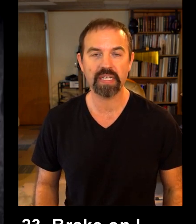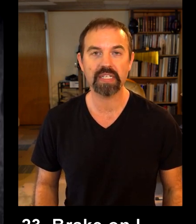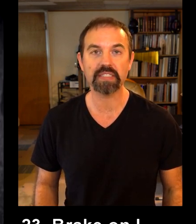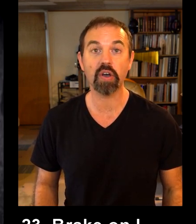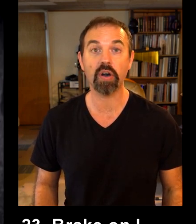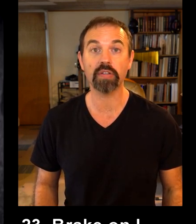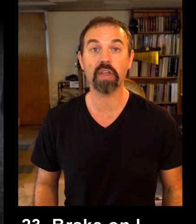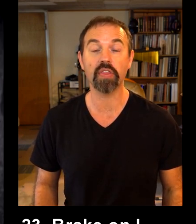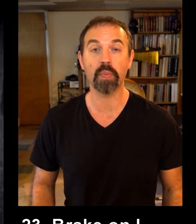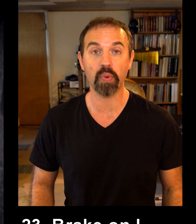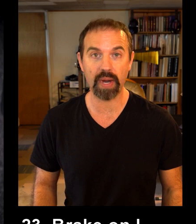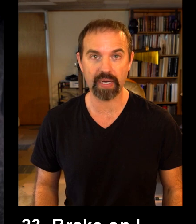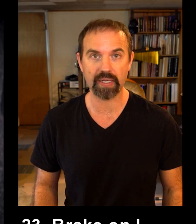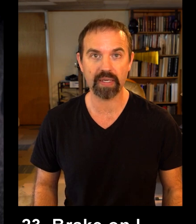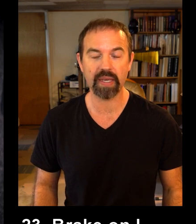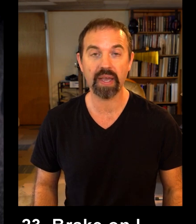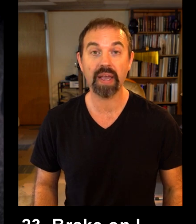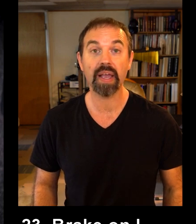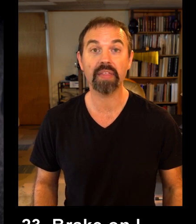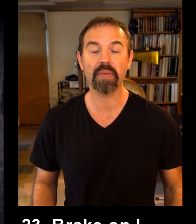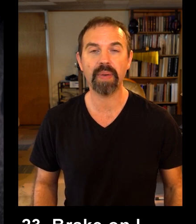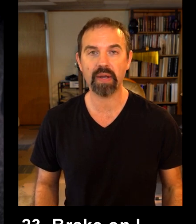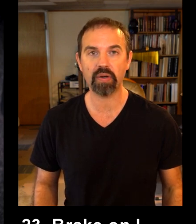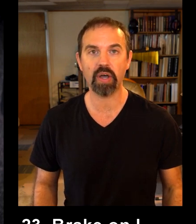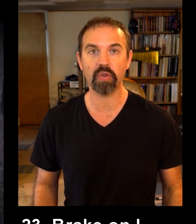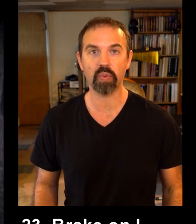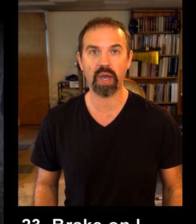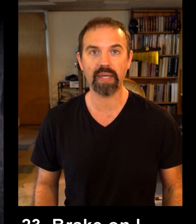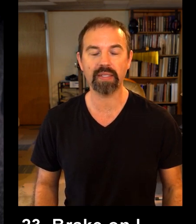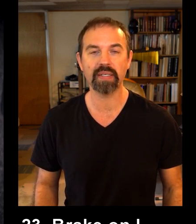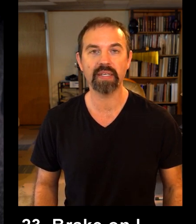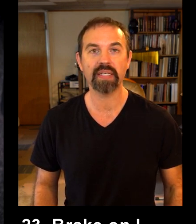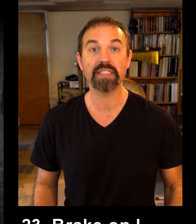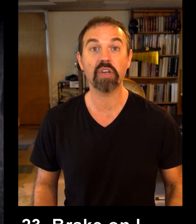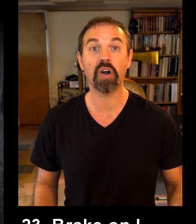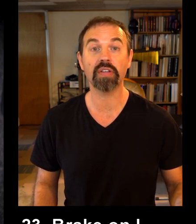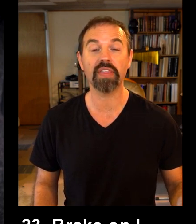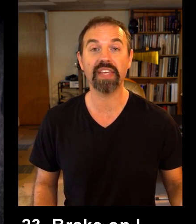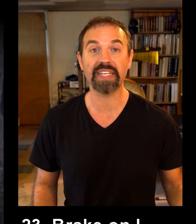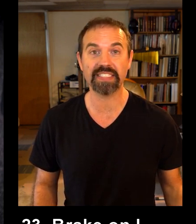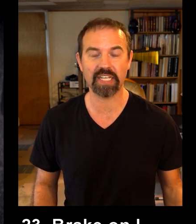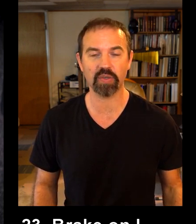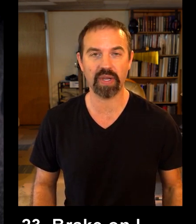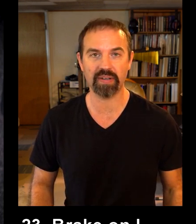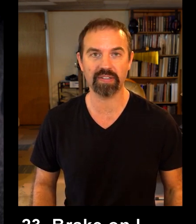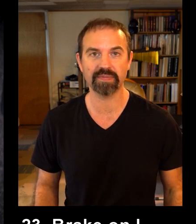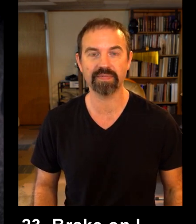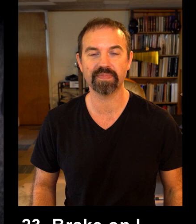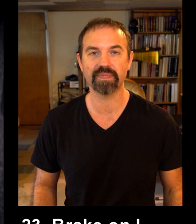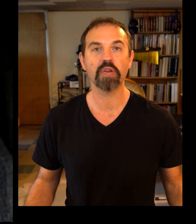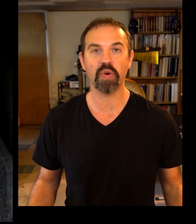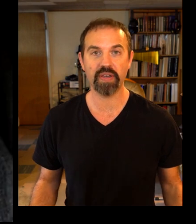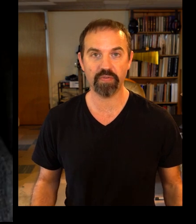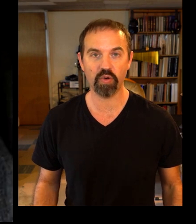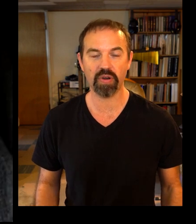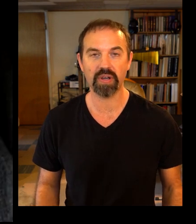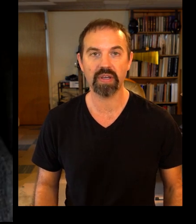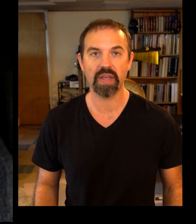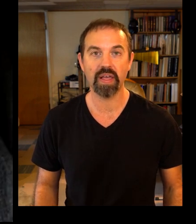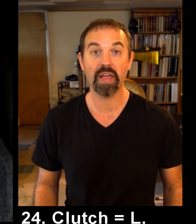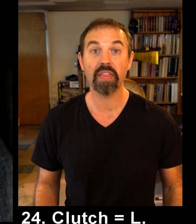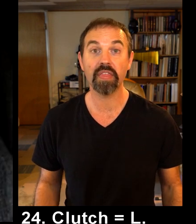left is called the brake, and the pedal on the right is called the accelerator.